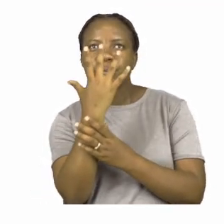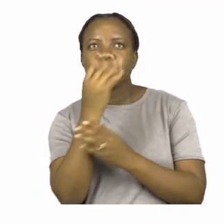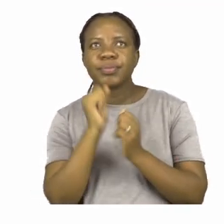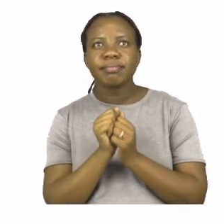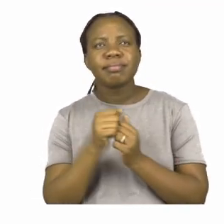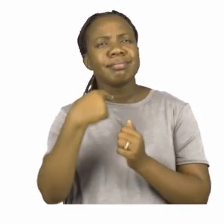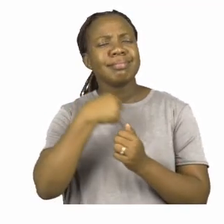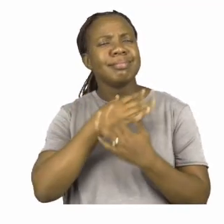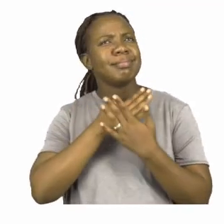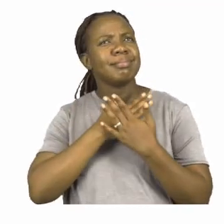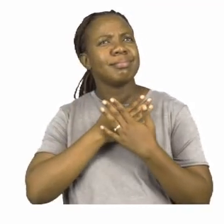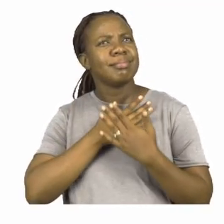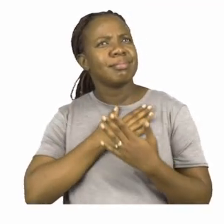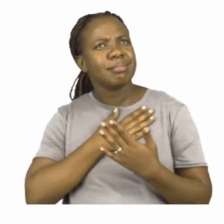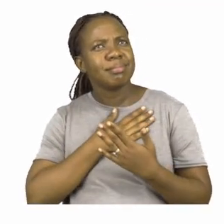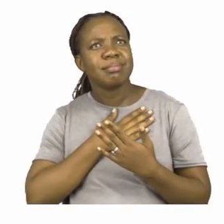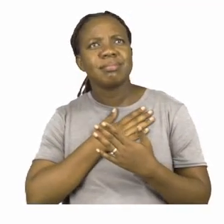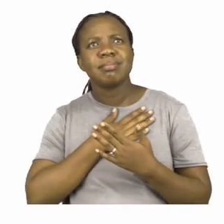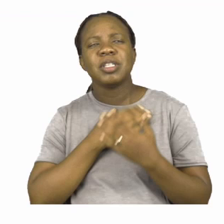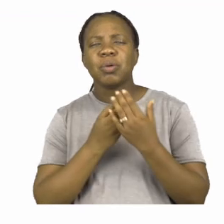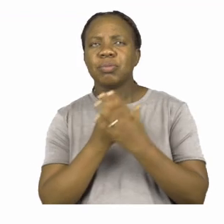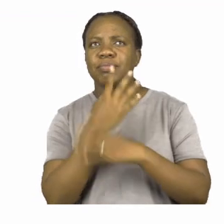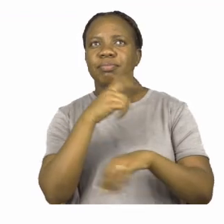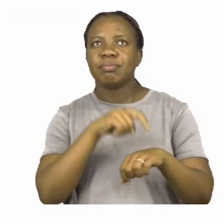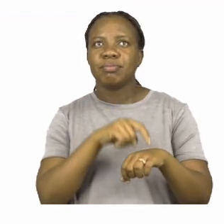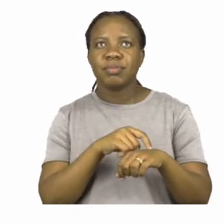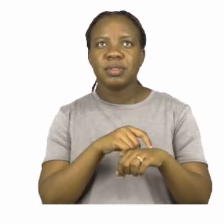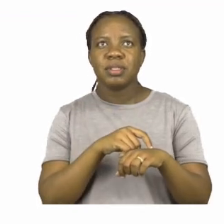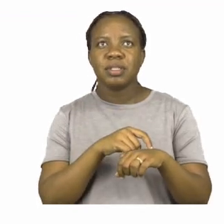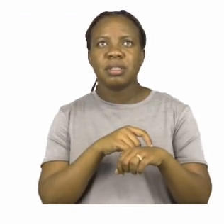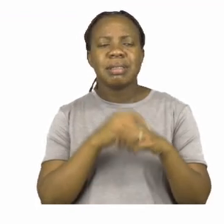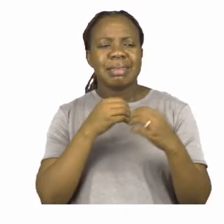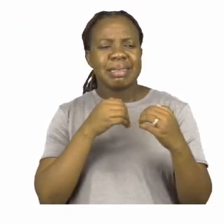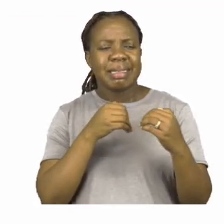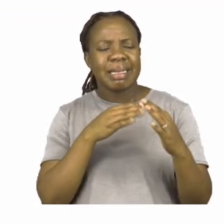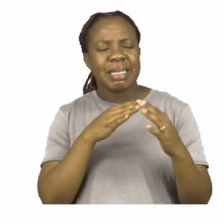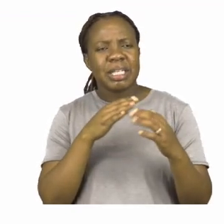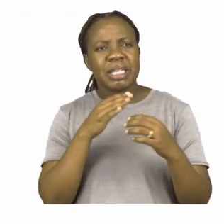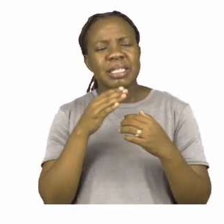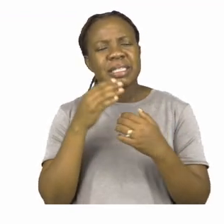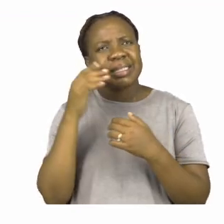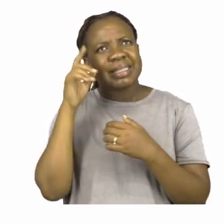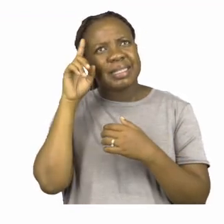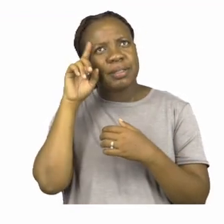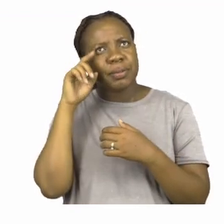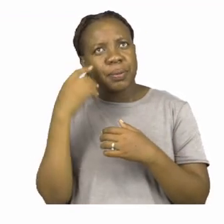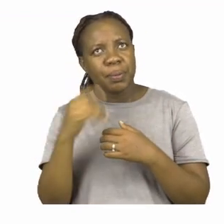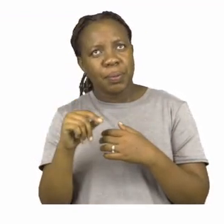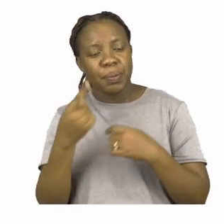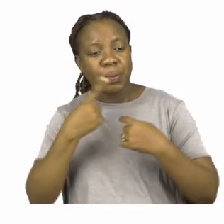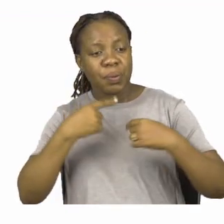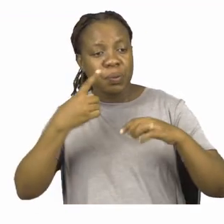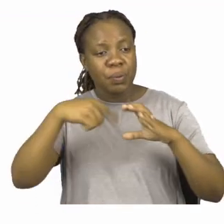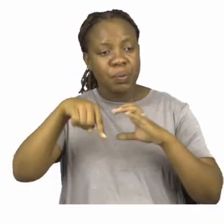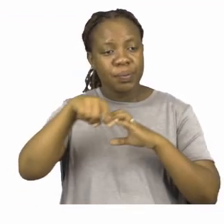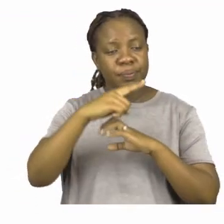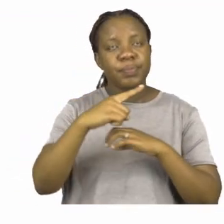like springtime. It starts to get warm and we can go outside to